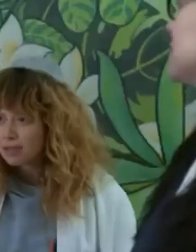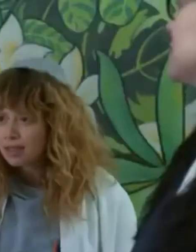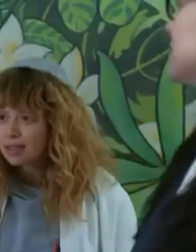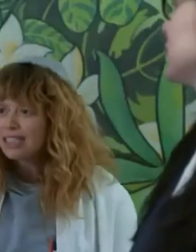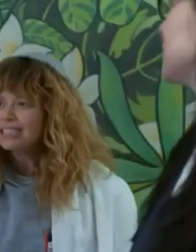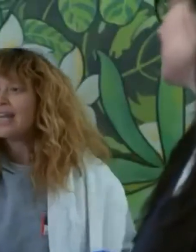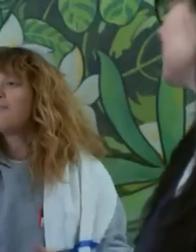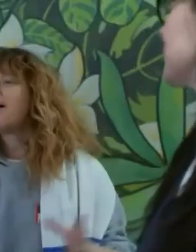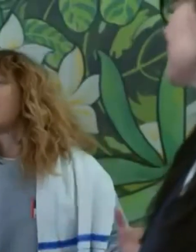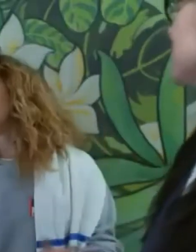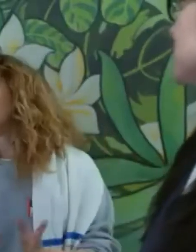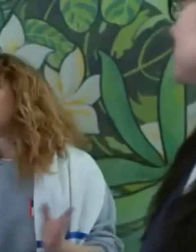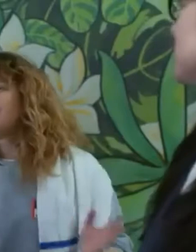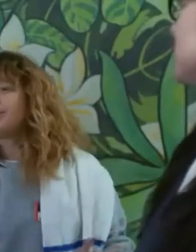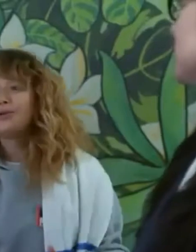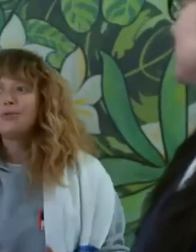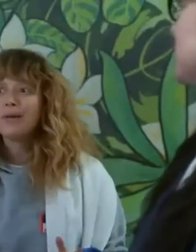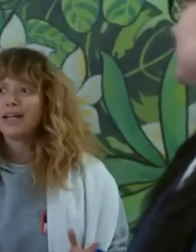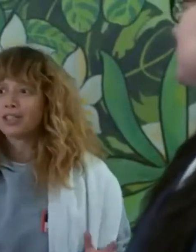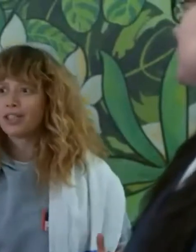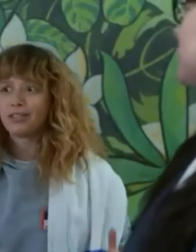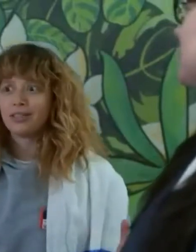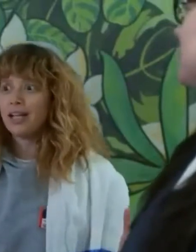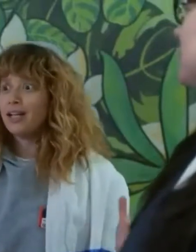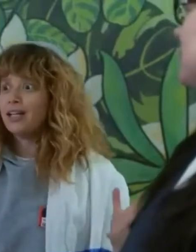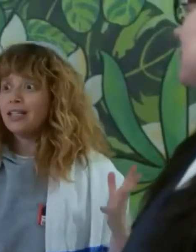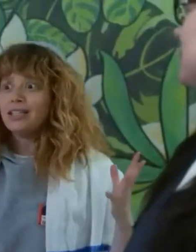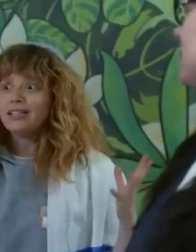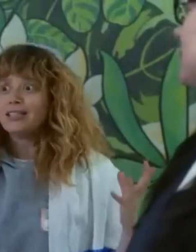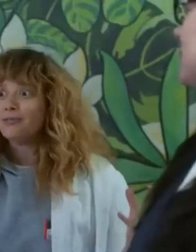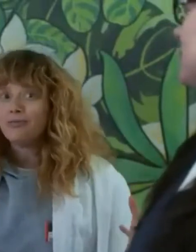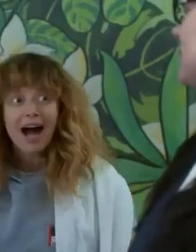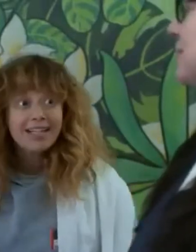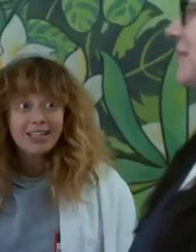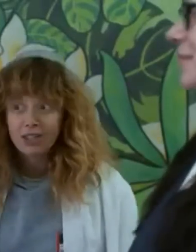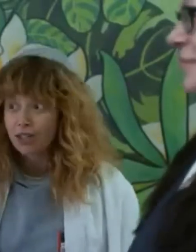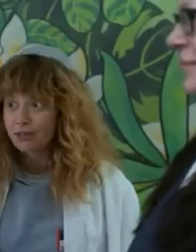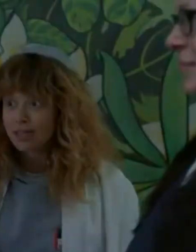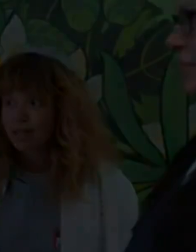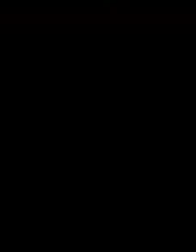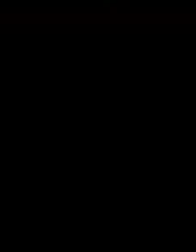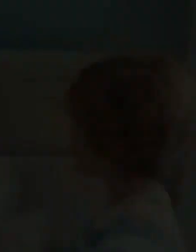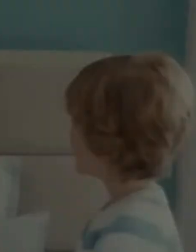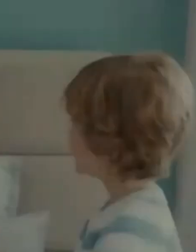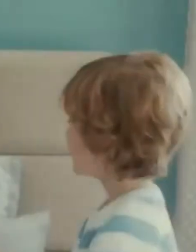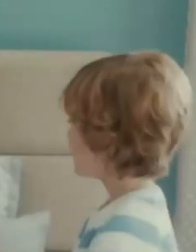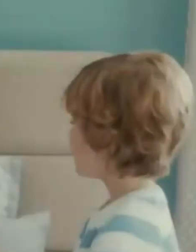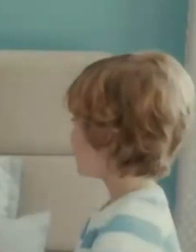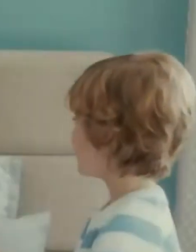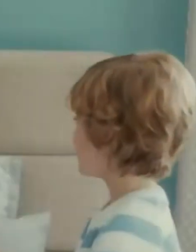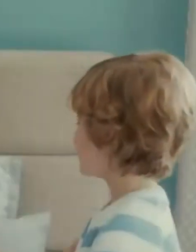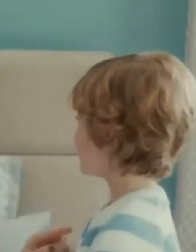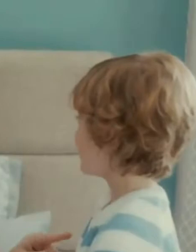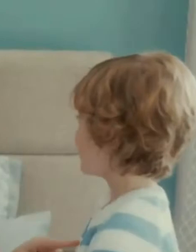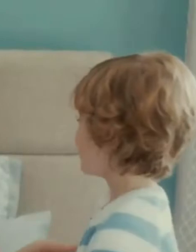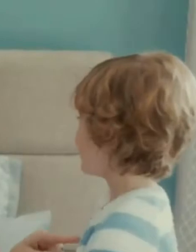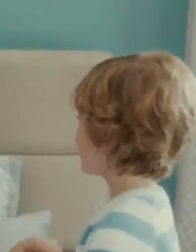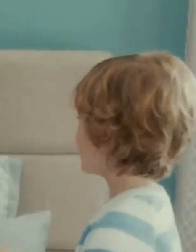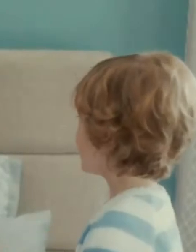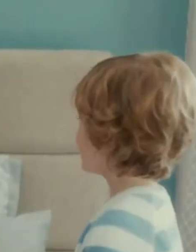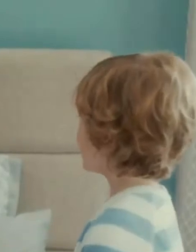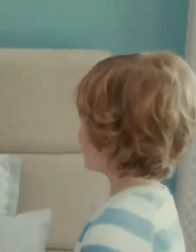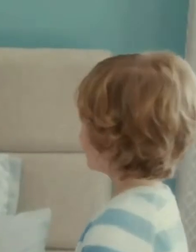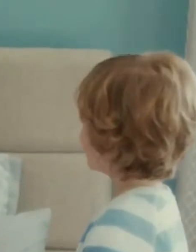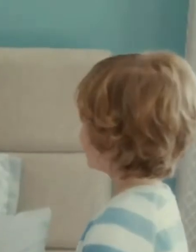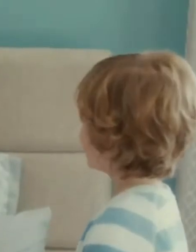shithole. Somehow you two managed to find each other again. The day you were born was the best